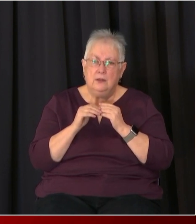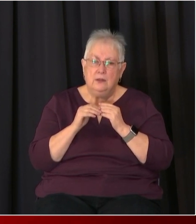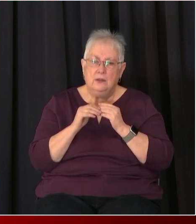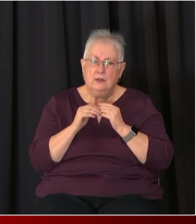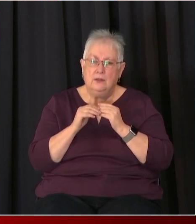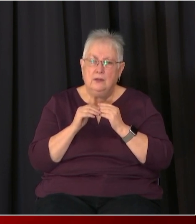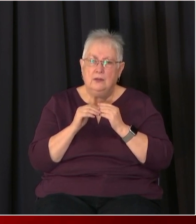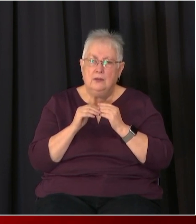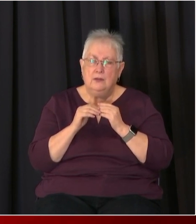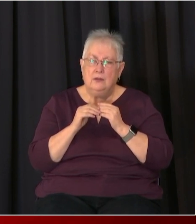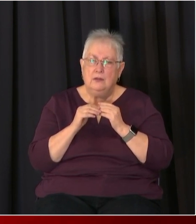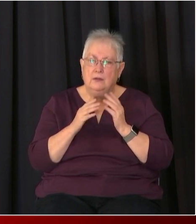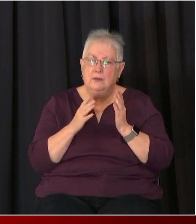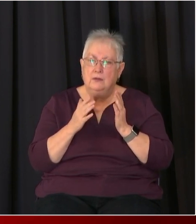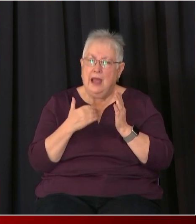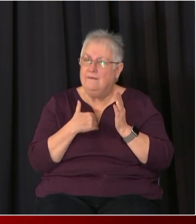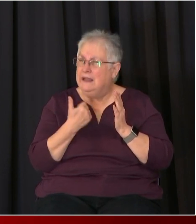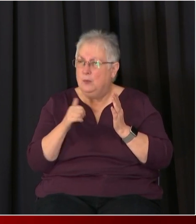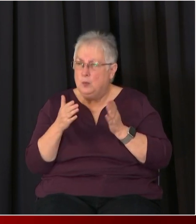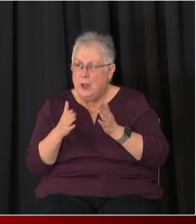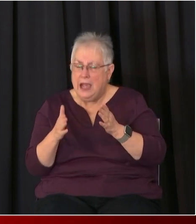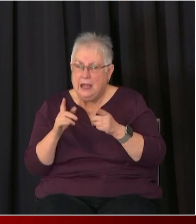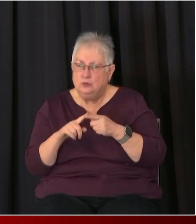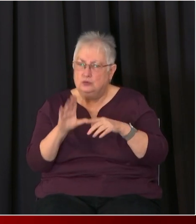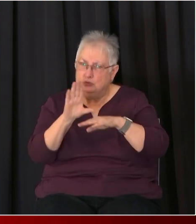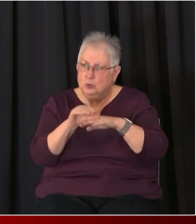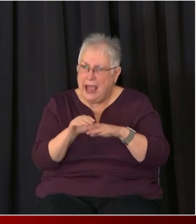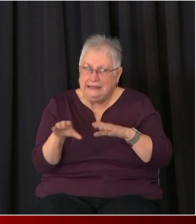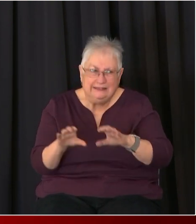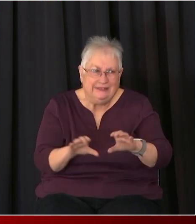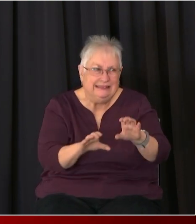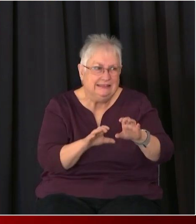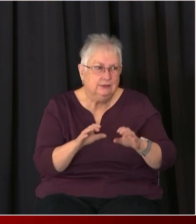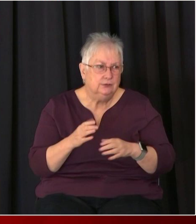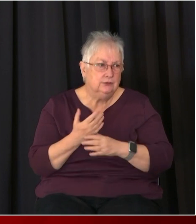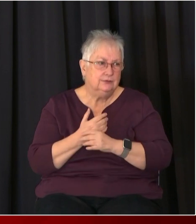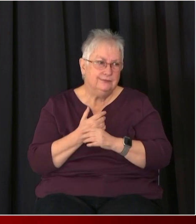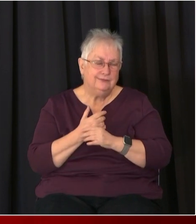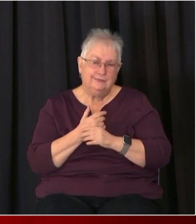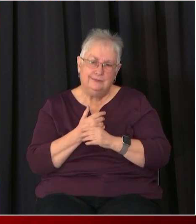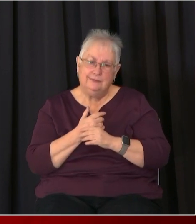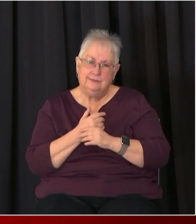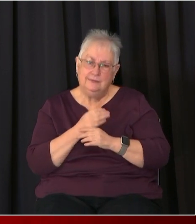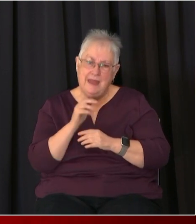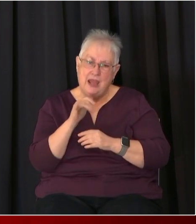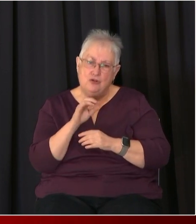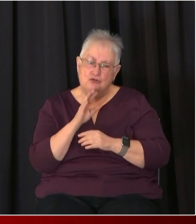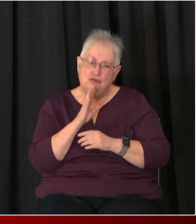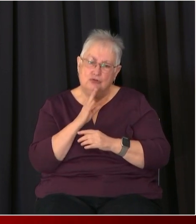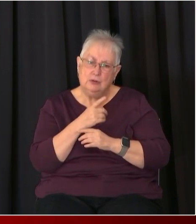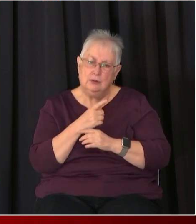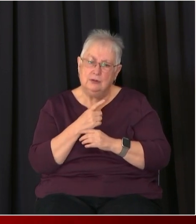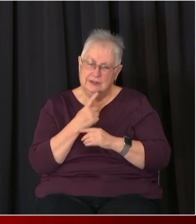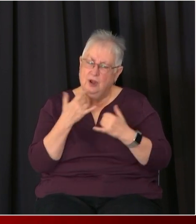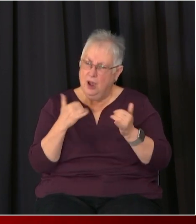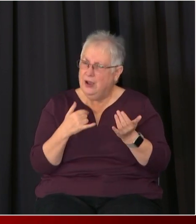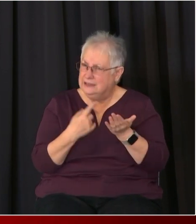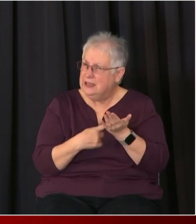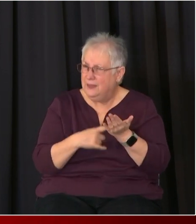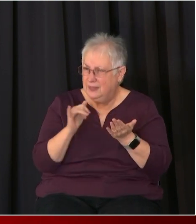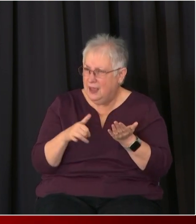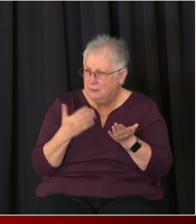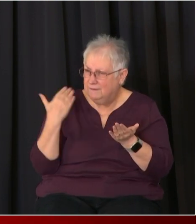opportunities that they have to reduce that behavior. And we've started, we've talked about a number of